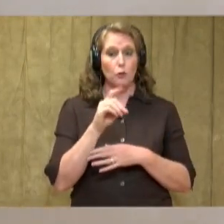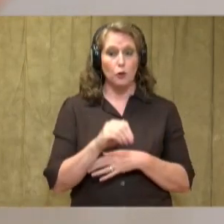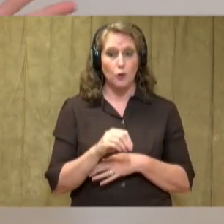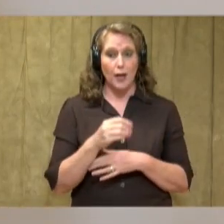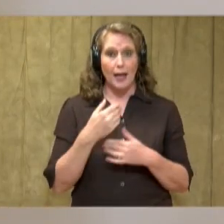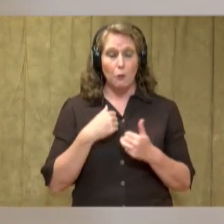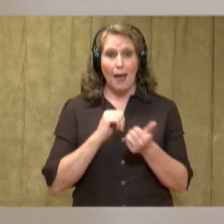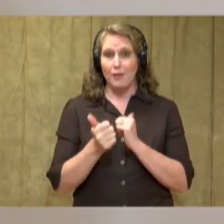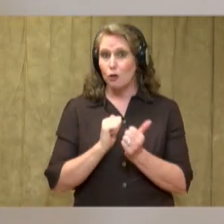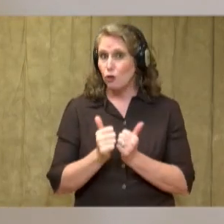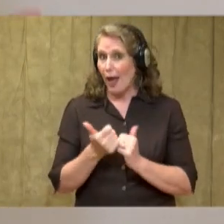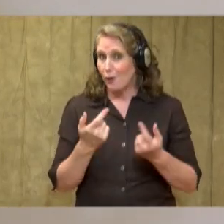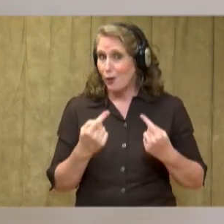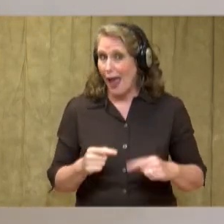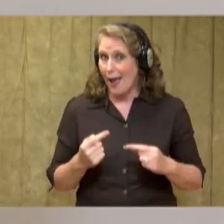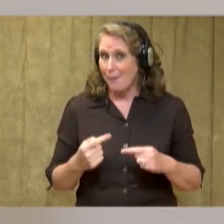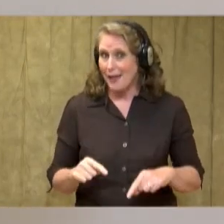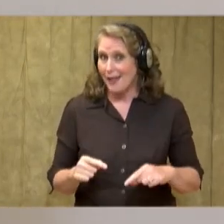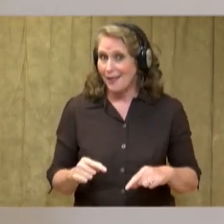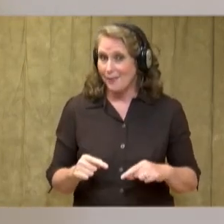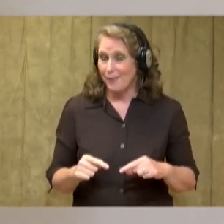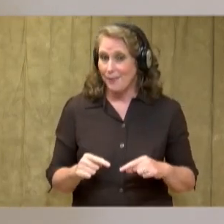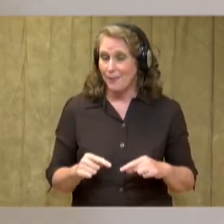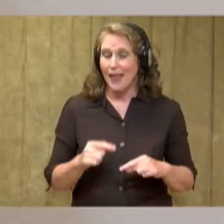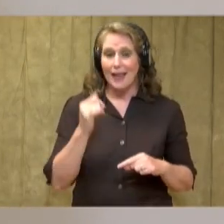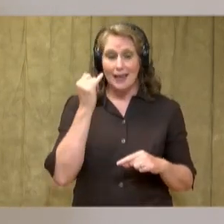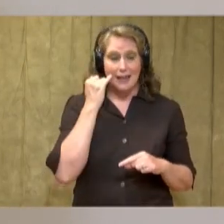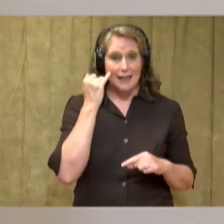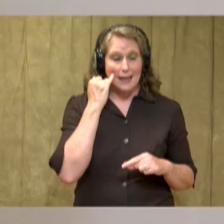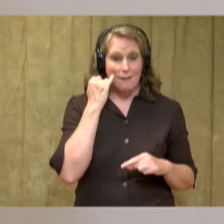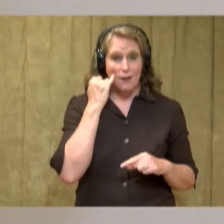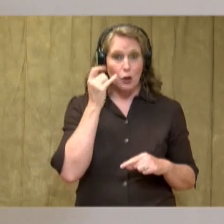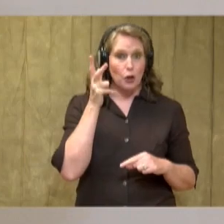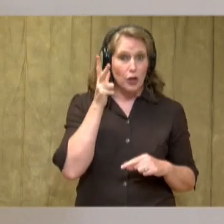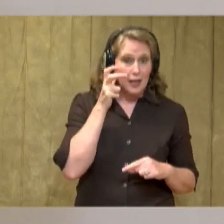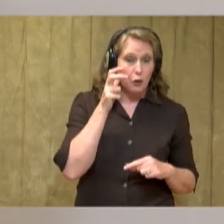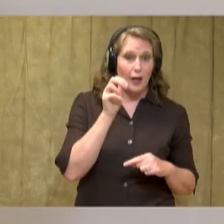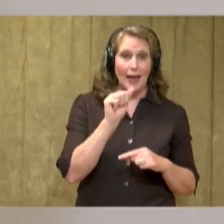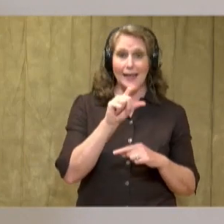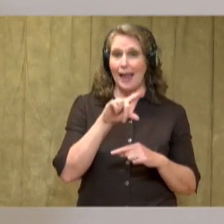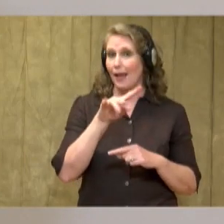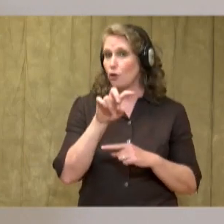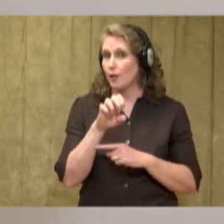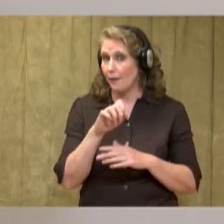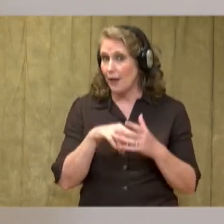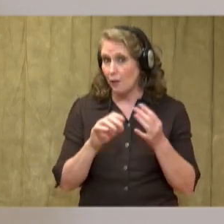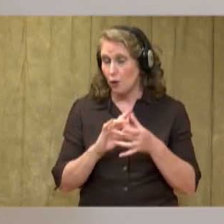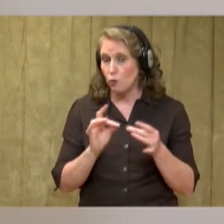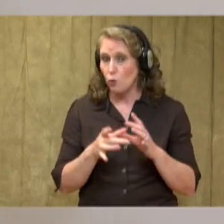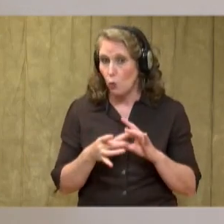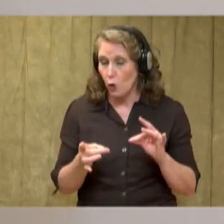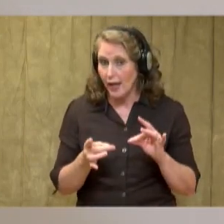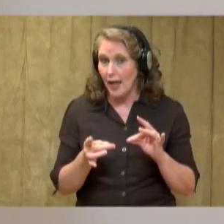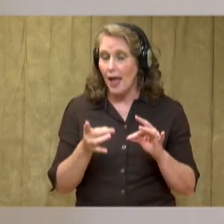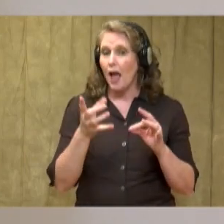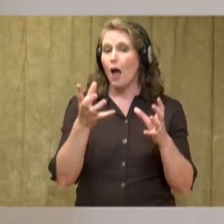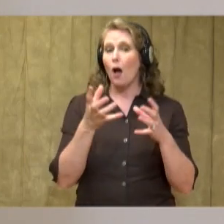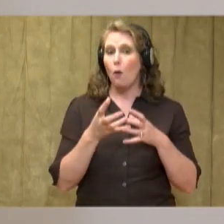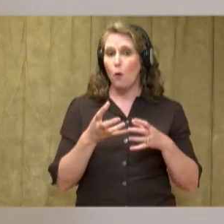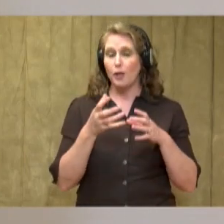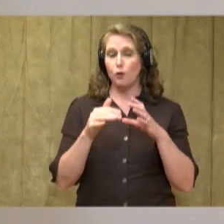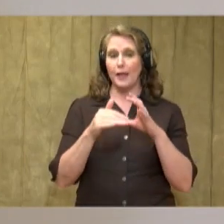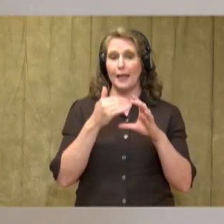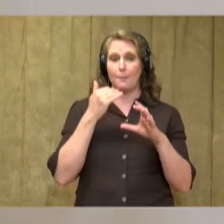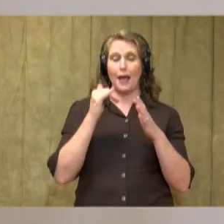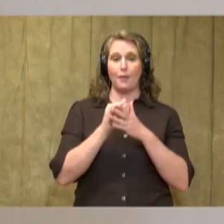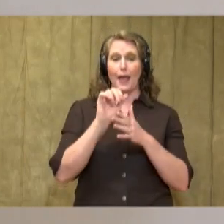like this little challenge thing going on. So if you hear an adjective in the story, all right, I want you to email